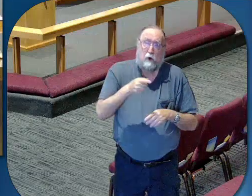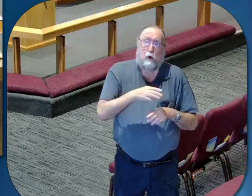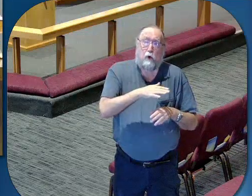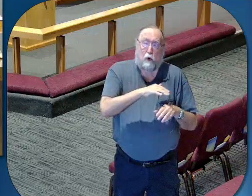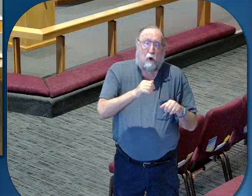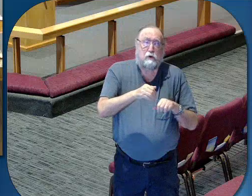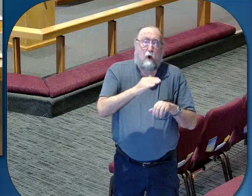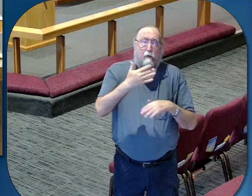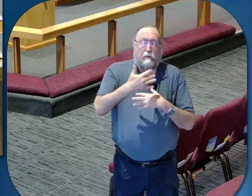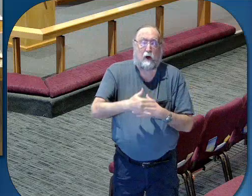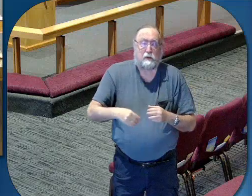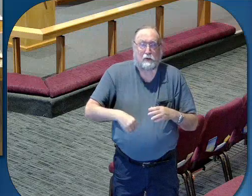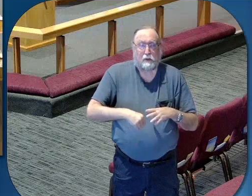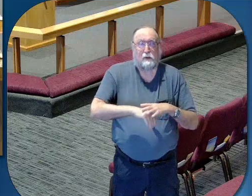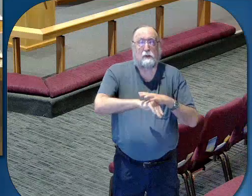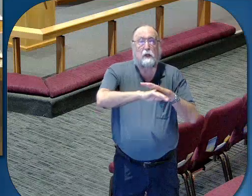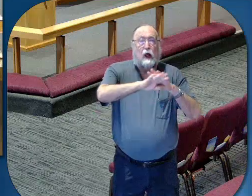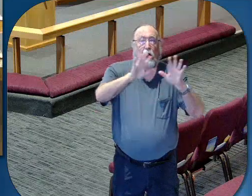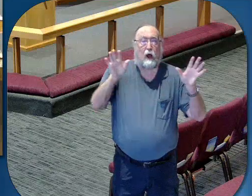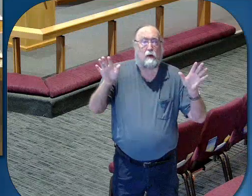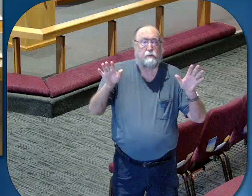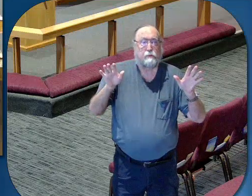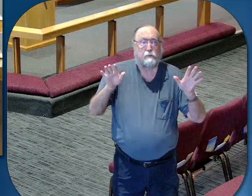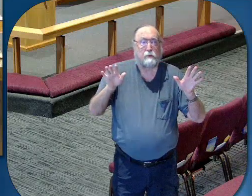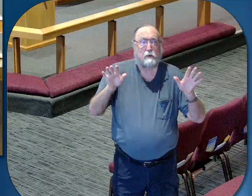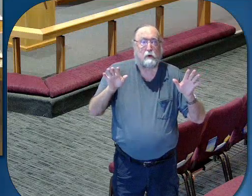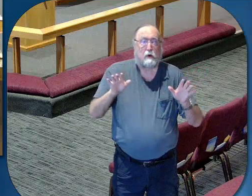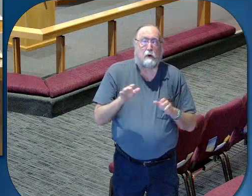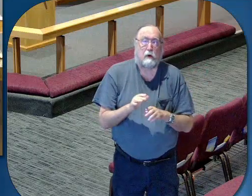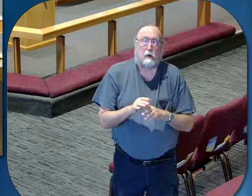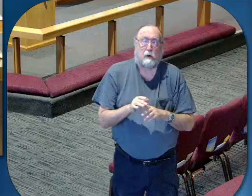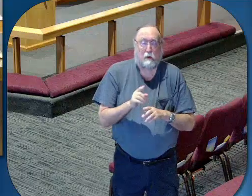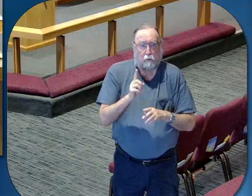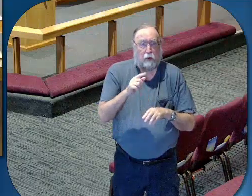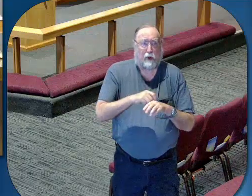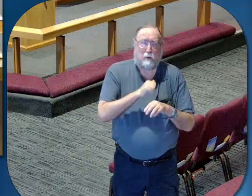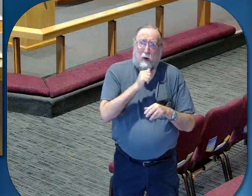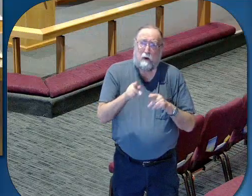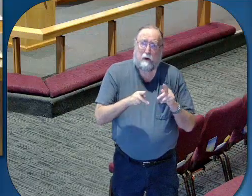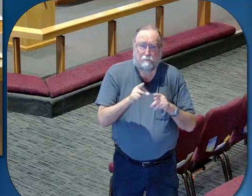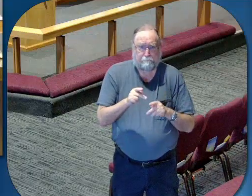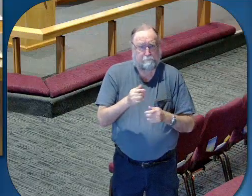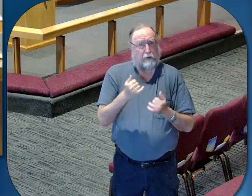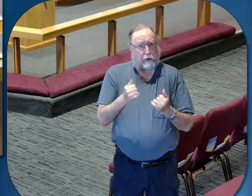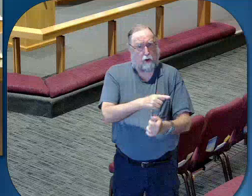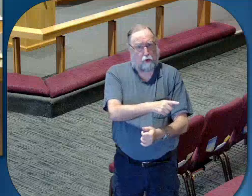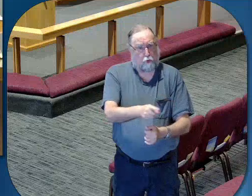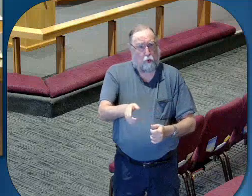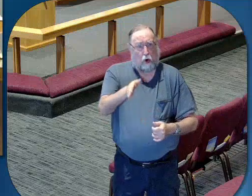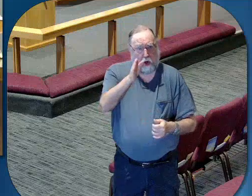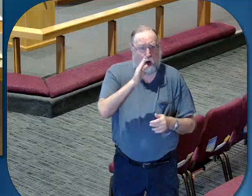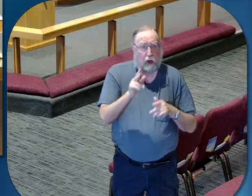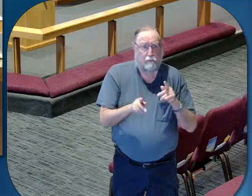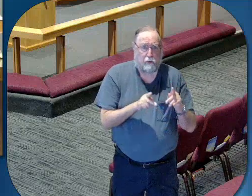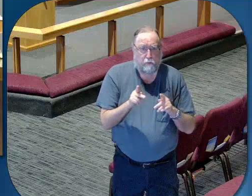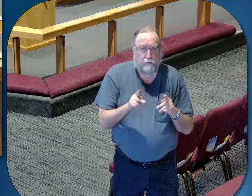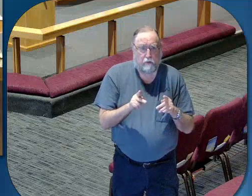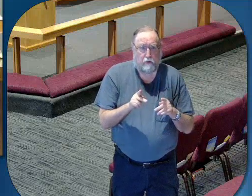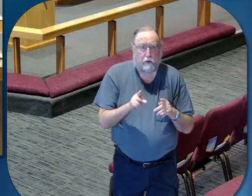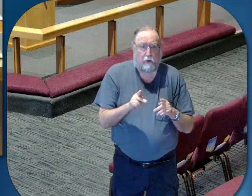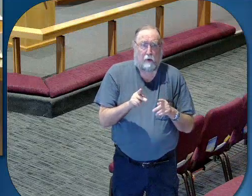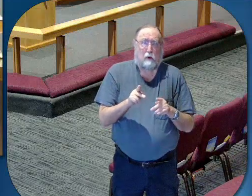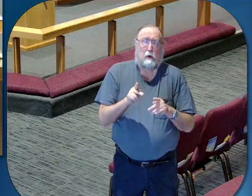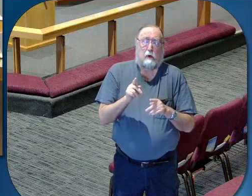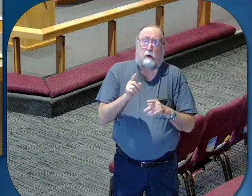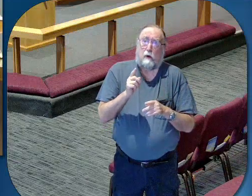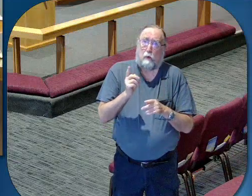of darkness into his marvelous light. Once you were not a people, but now you are God's people. Once you